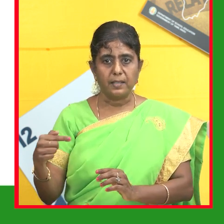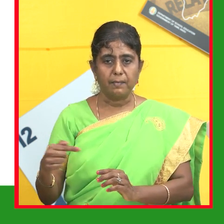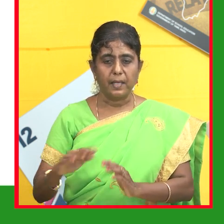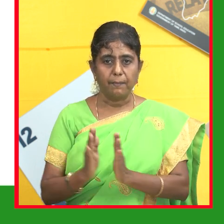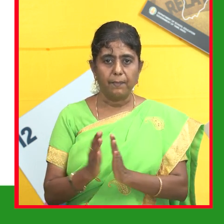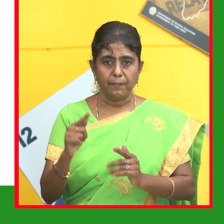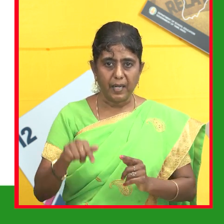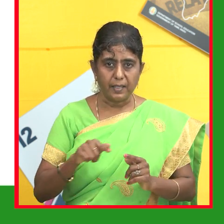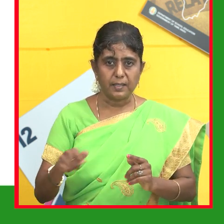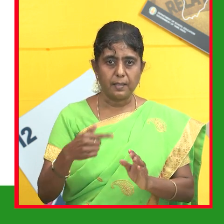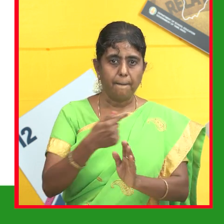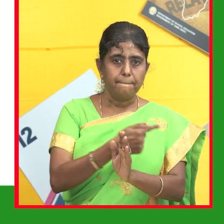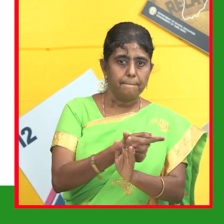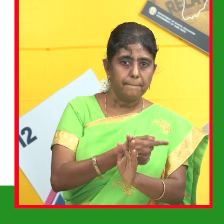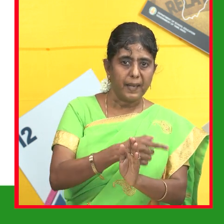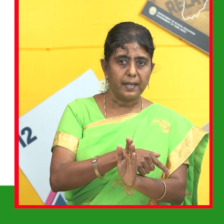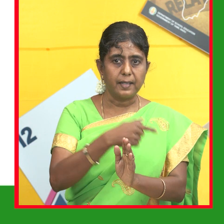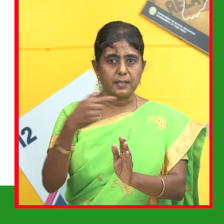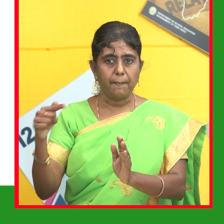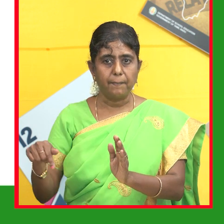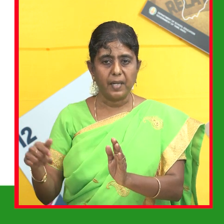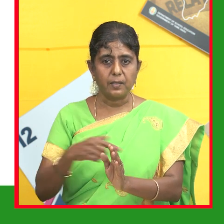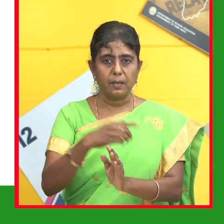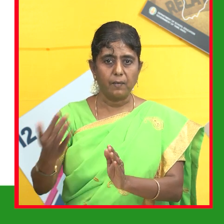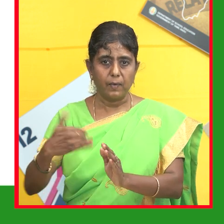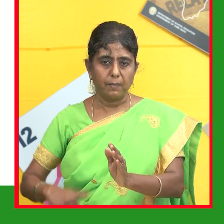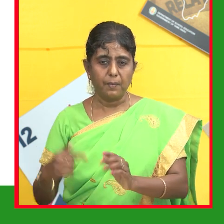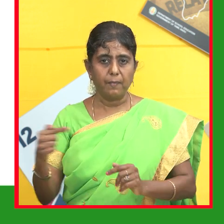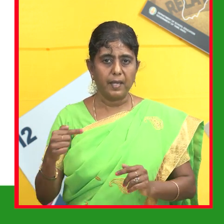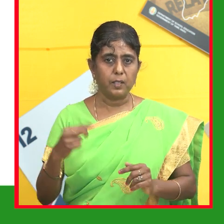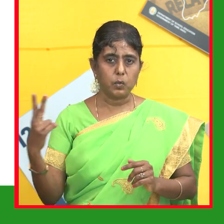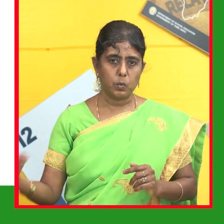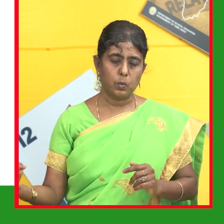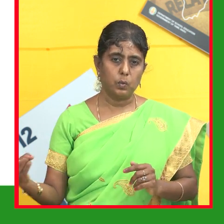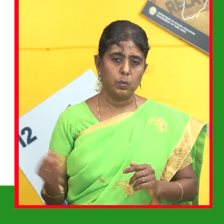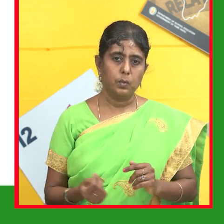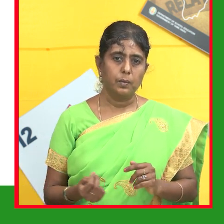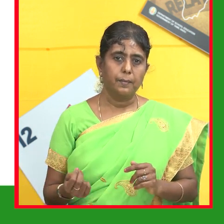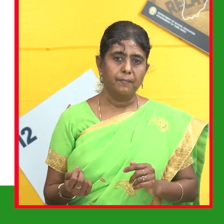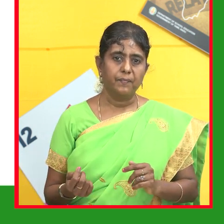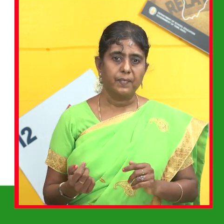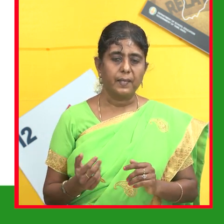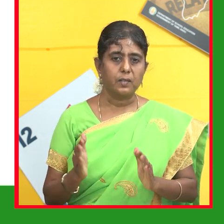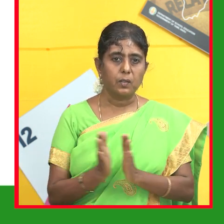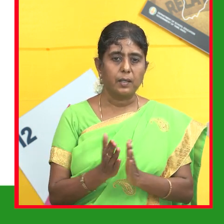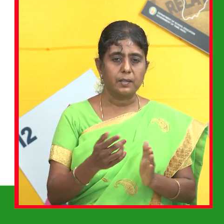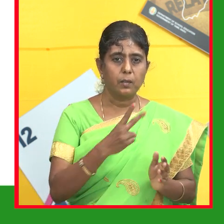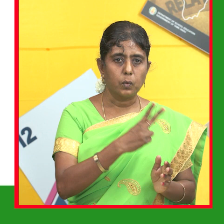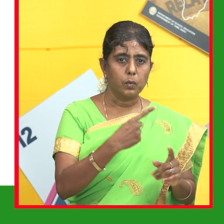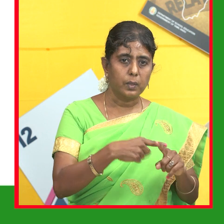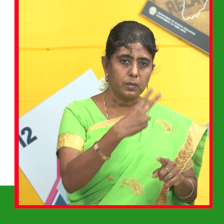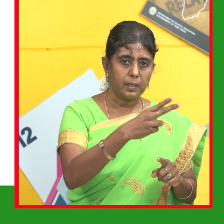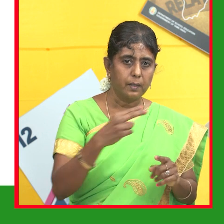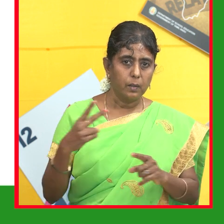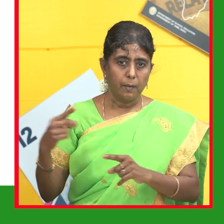2x squared. Minus 4x plus x, 5, 3 x terms are there. So do the addition also subtraction, you